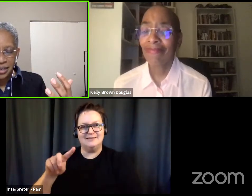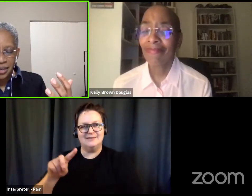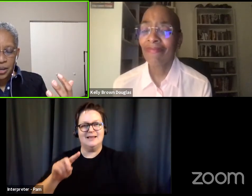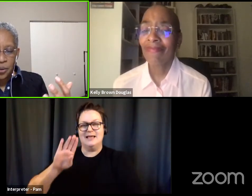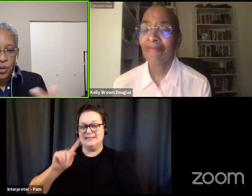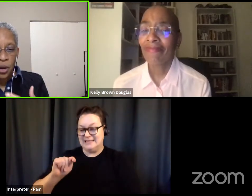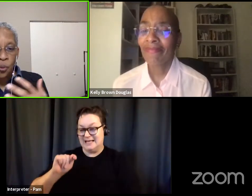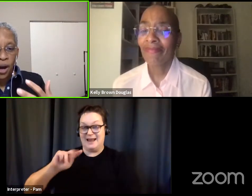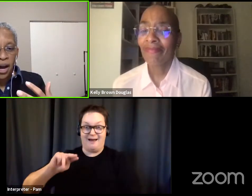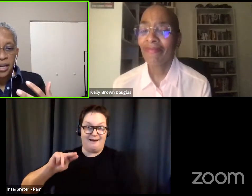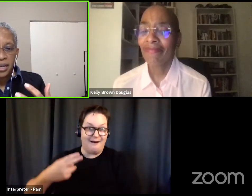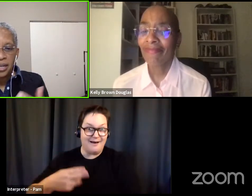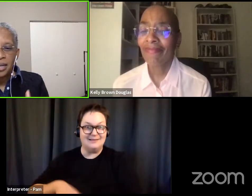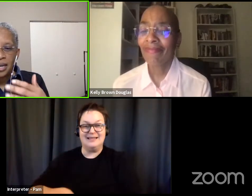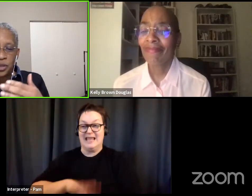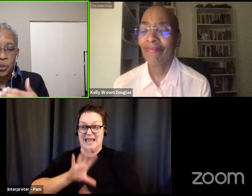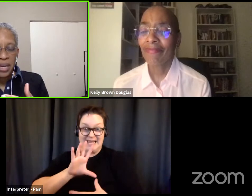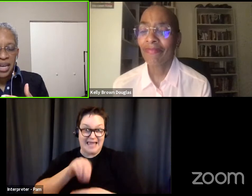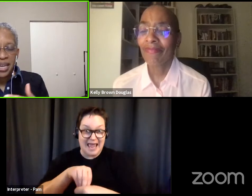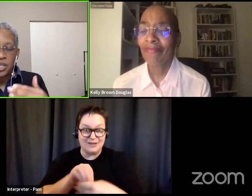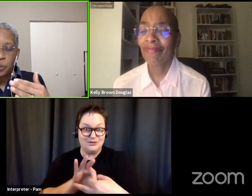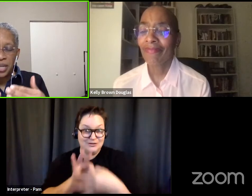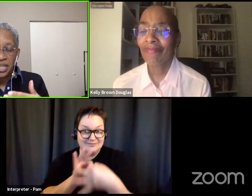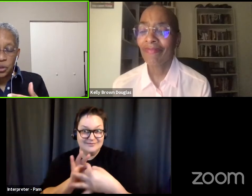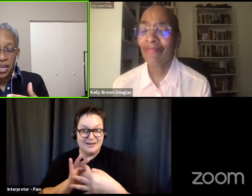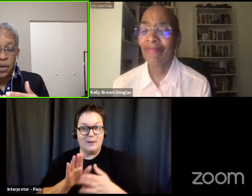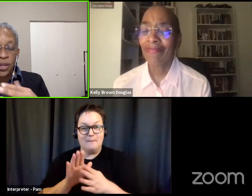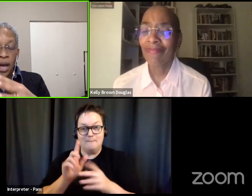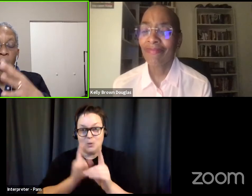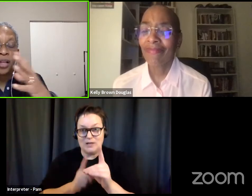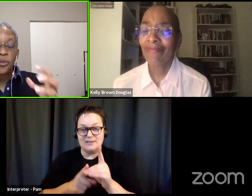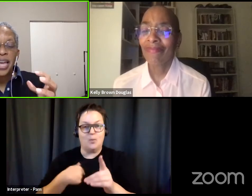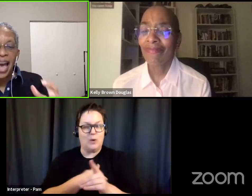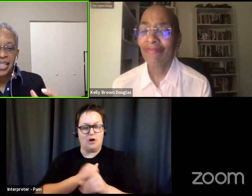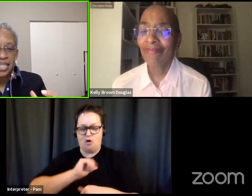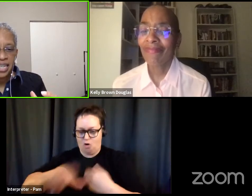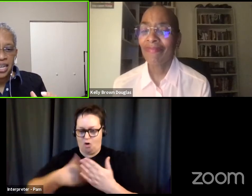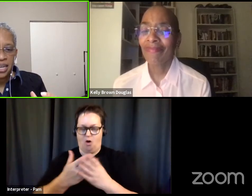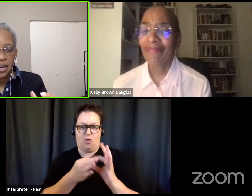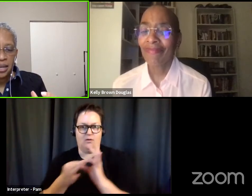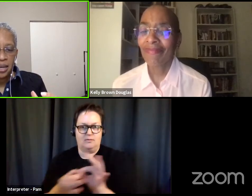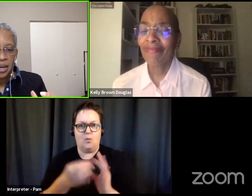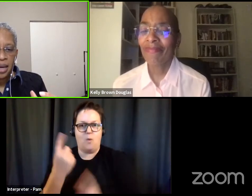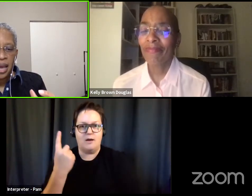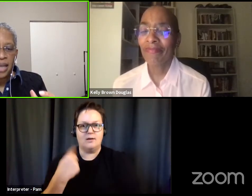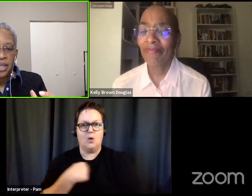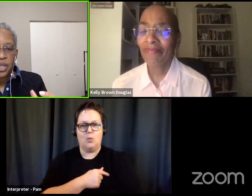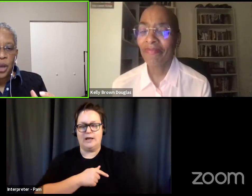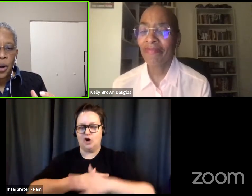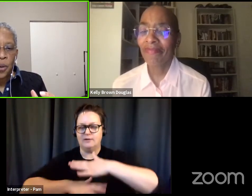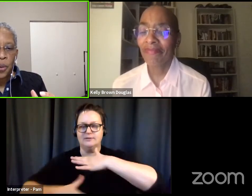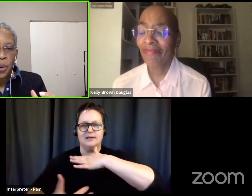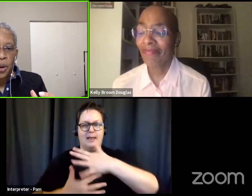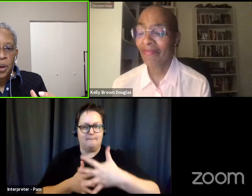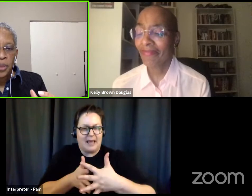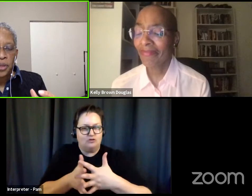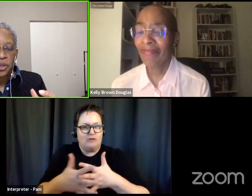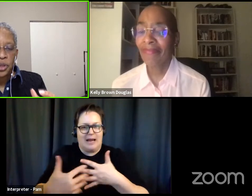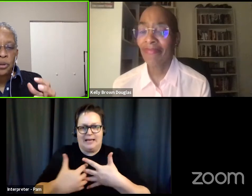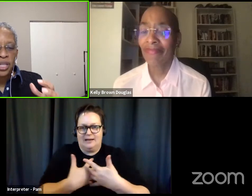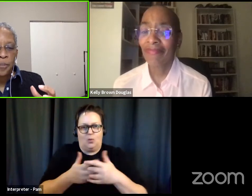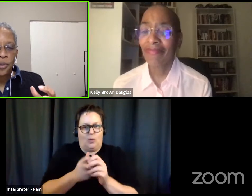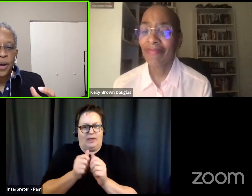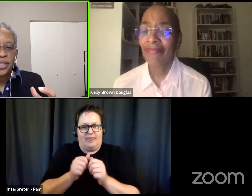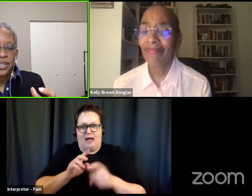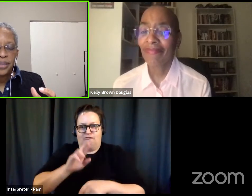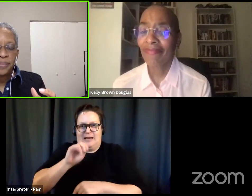interconnected. We are one, interbeing, interpenetrating with all of reality. And so there's